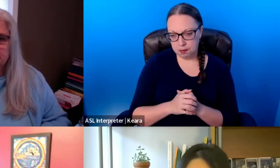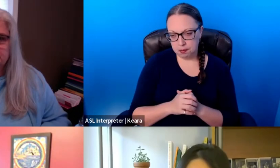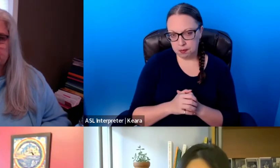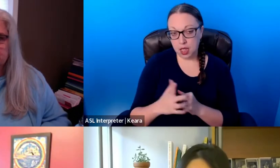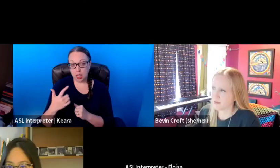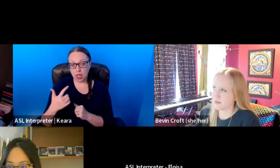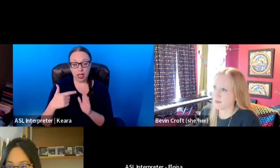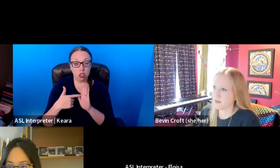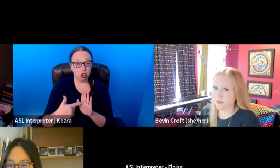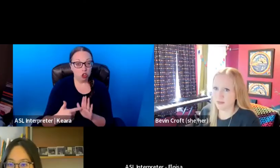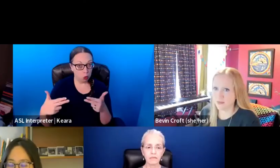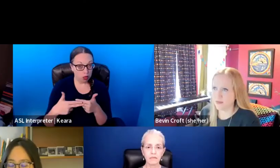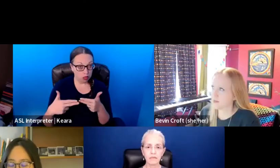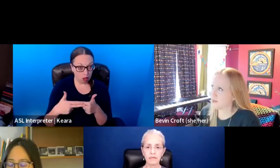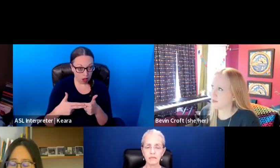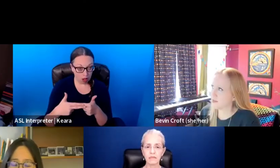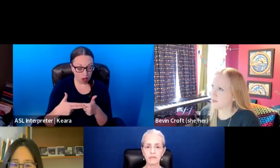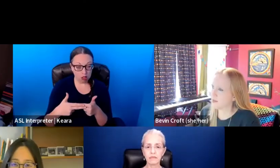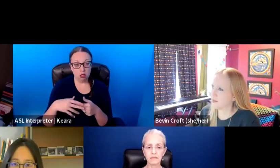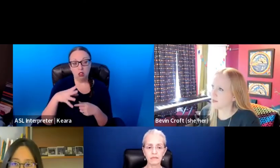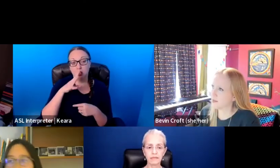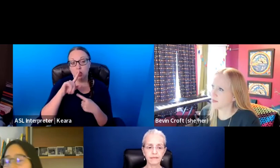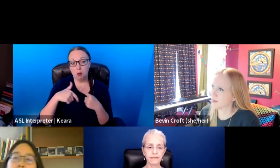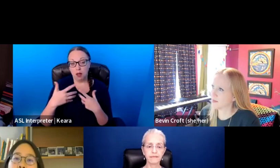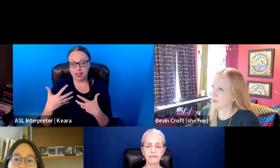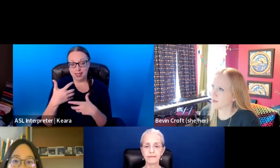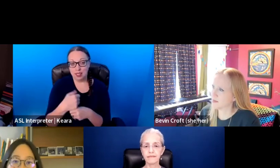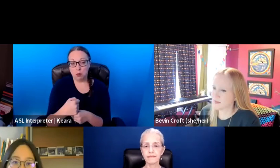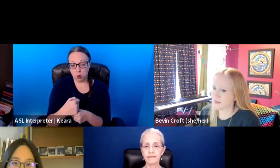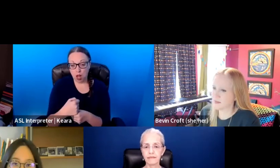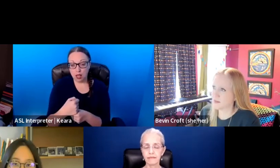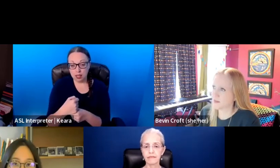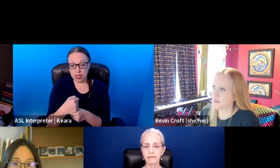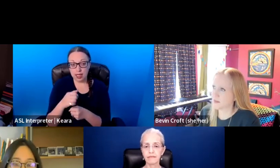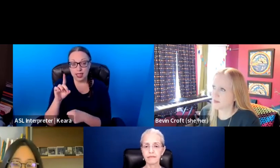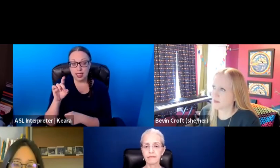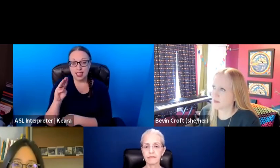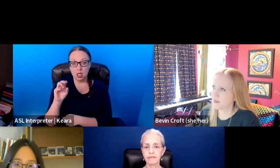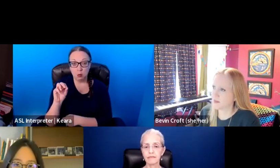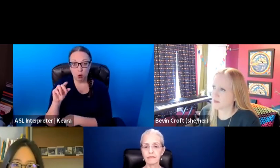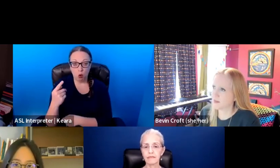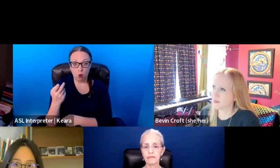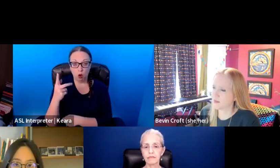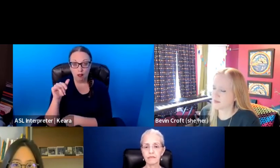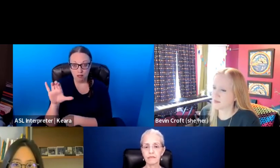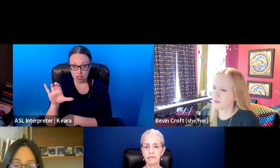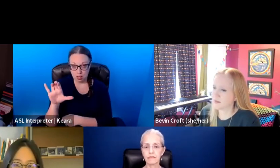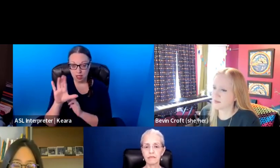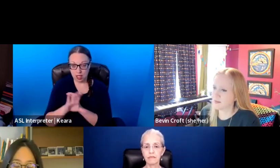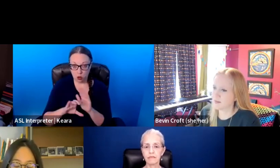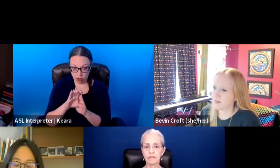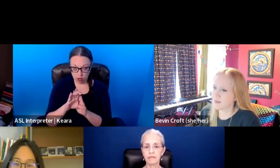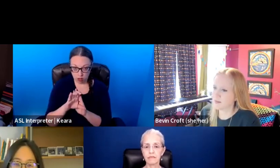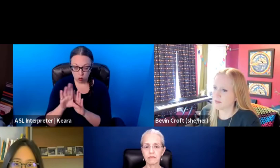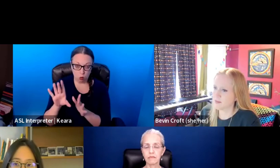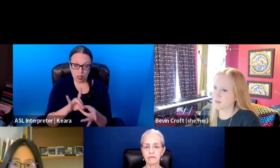a slide looking at, that summarized, excuse me, the demographic characteristics related to unmet